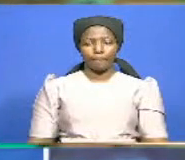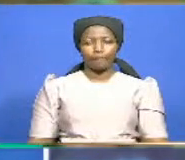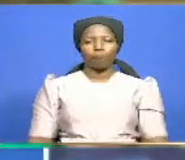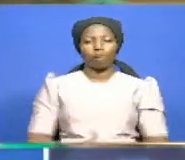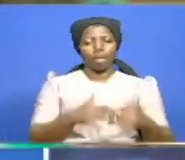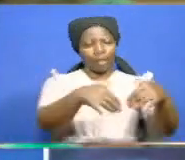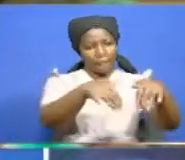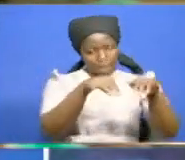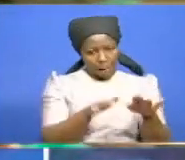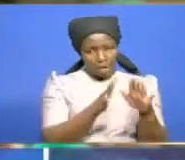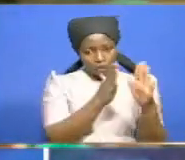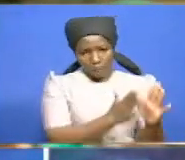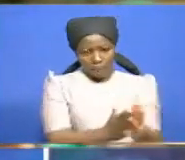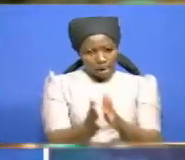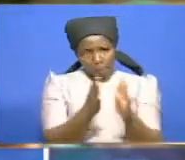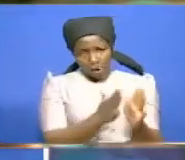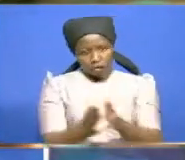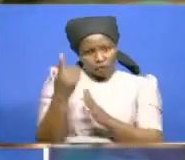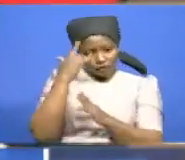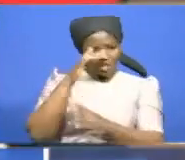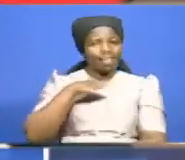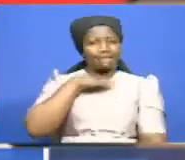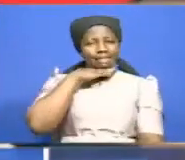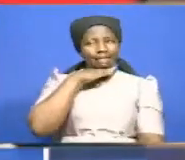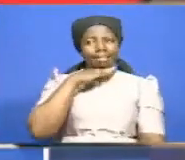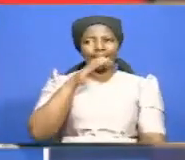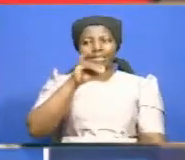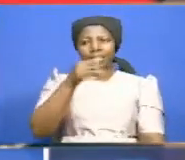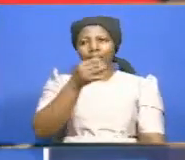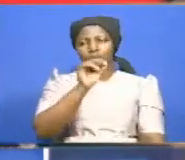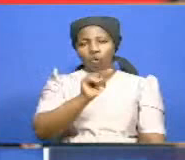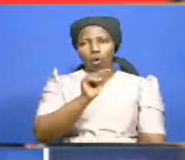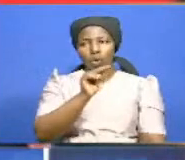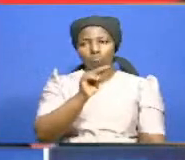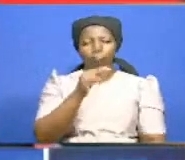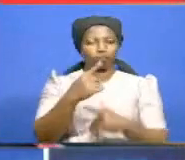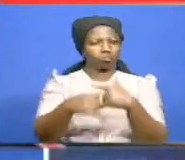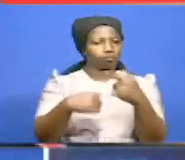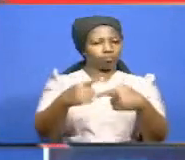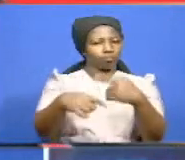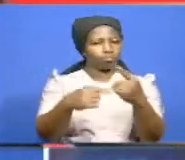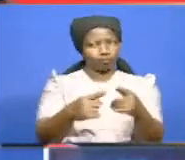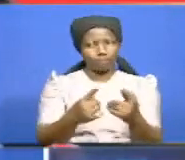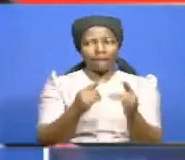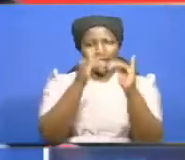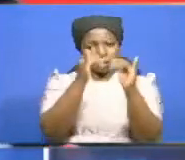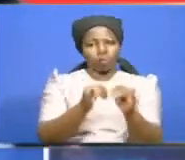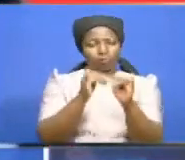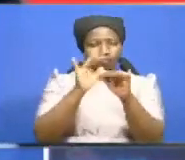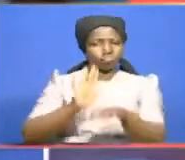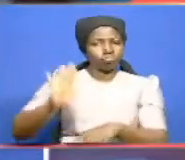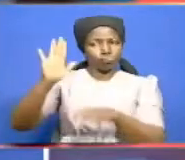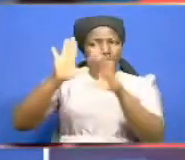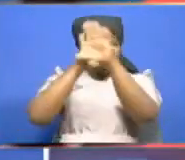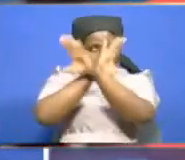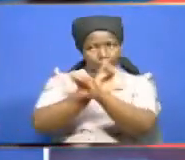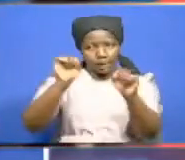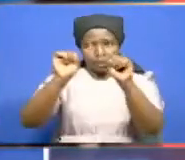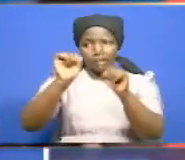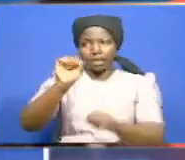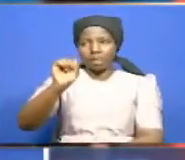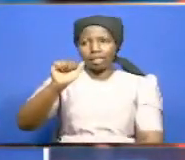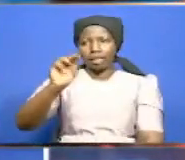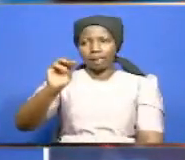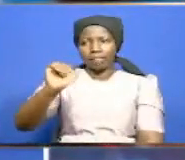Burial preparations for the late John Pombe Magufuli are underway. The newly sworn-in President Samia Suluhu Hassan